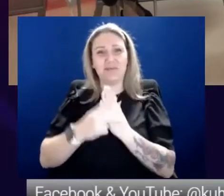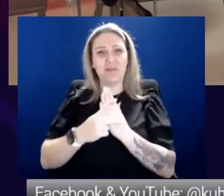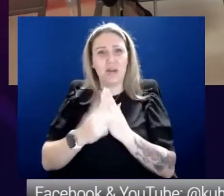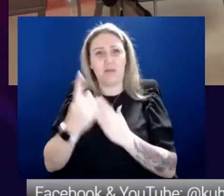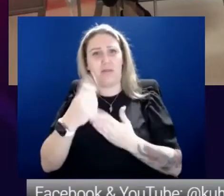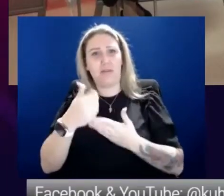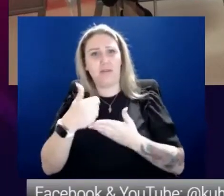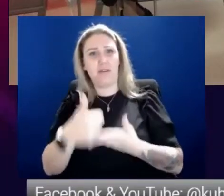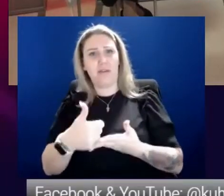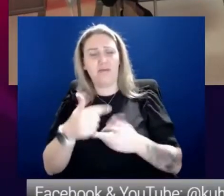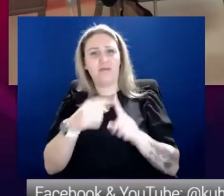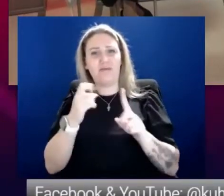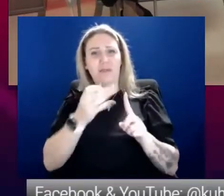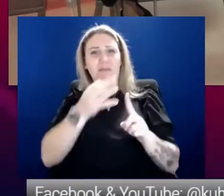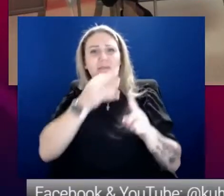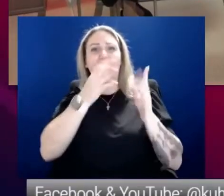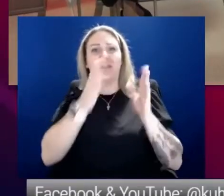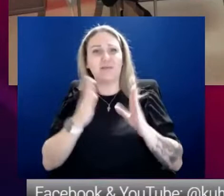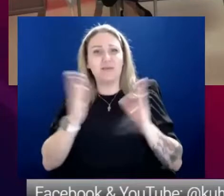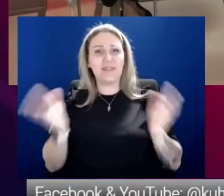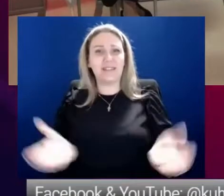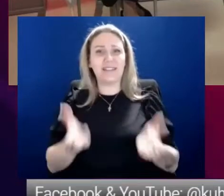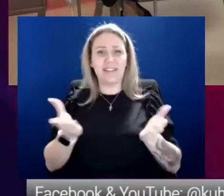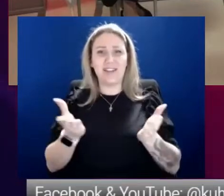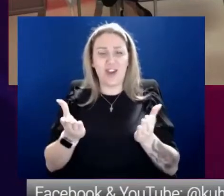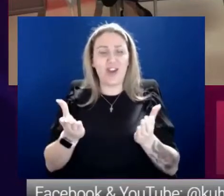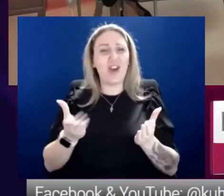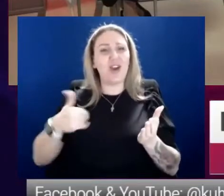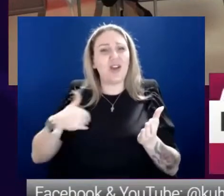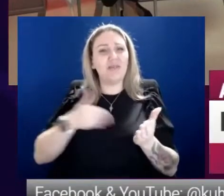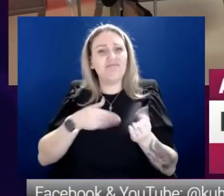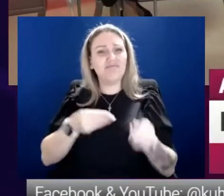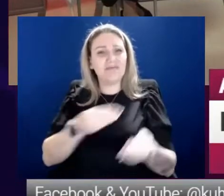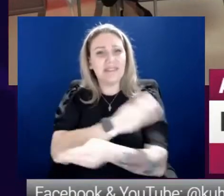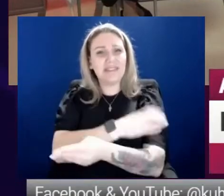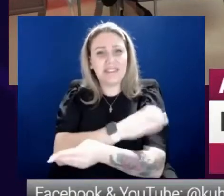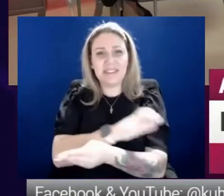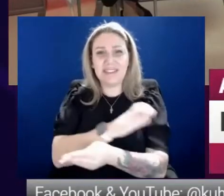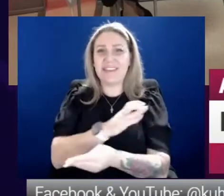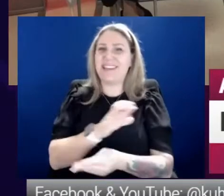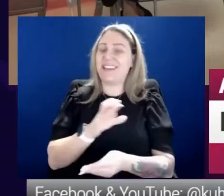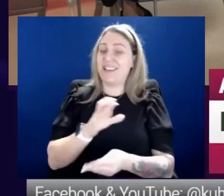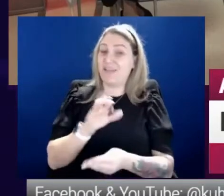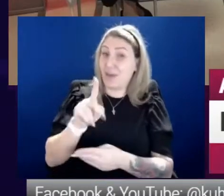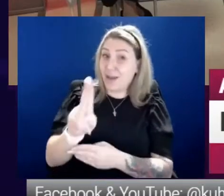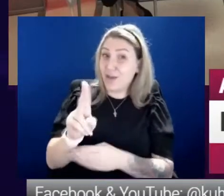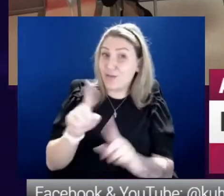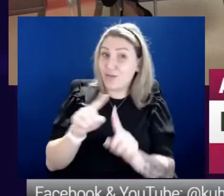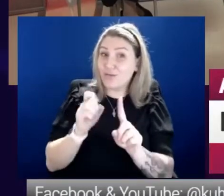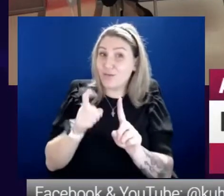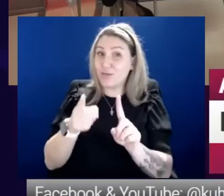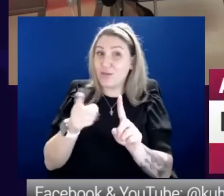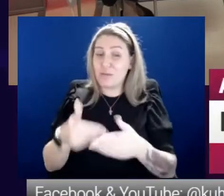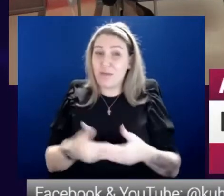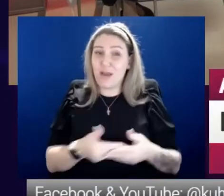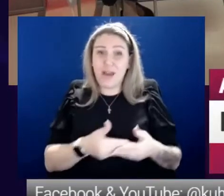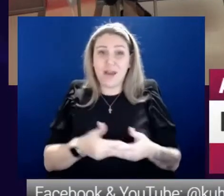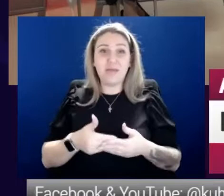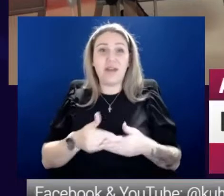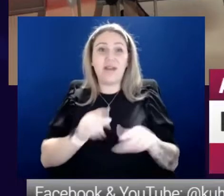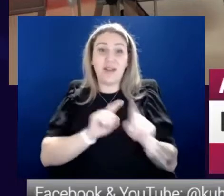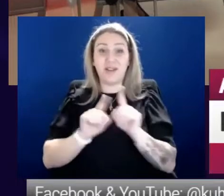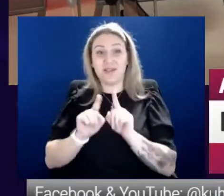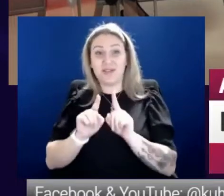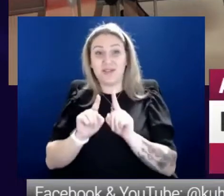here at the Lactation Clinic at the University of Kansas Health System for one of your babies. And there's a reason Sally is giggling here. You